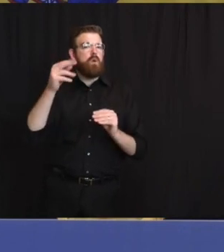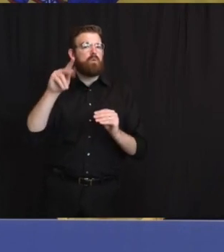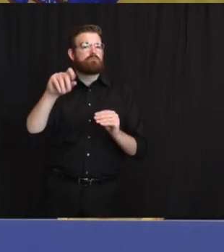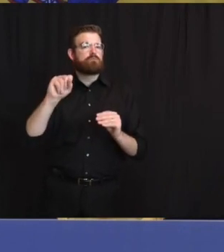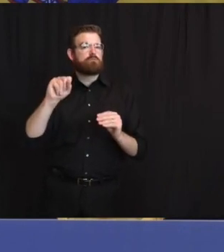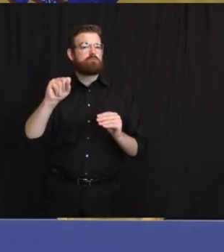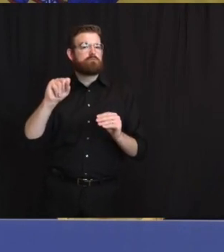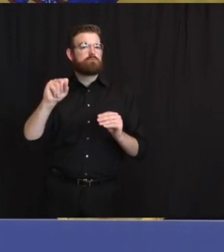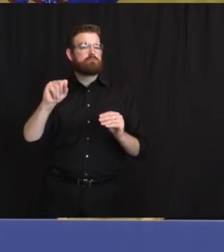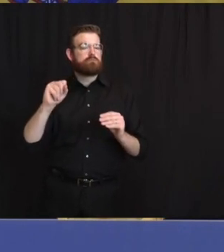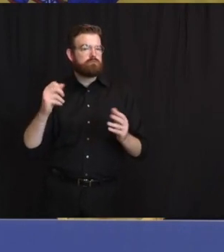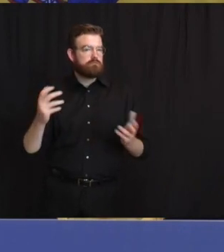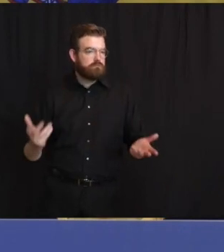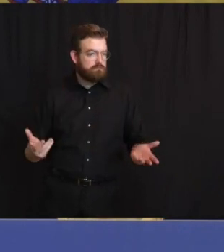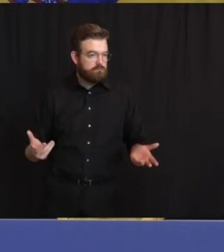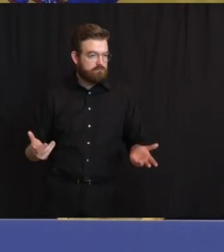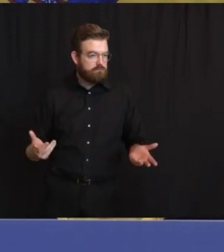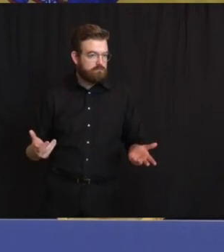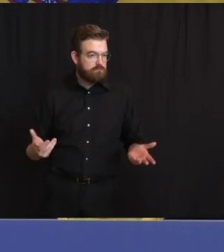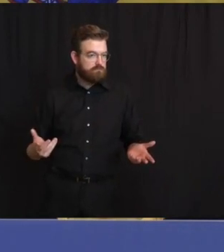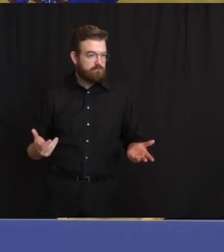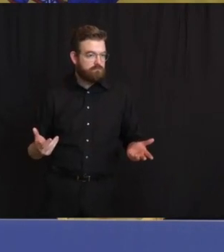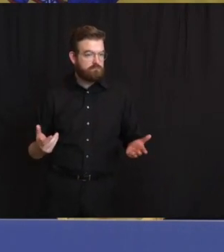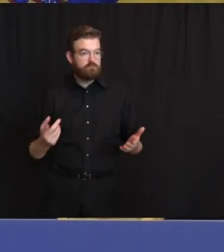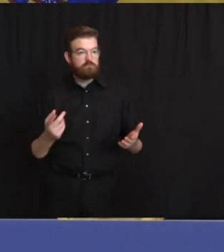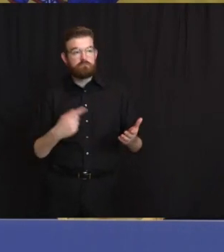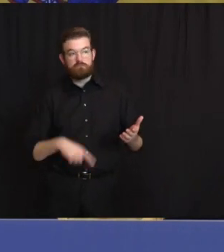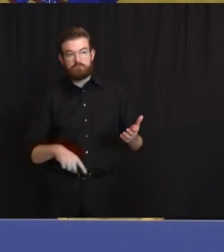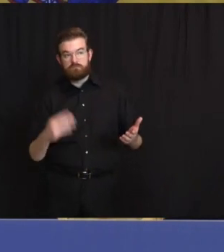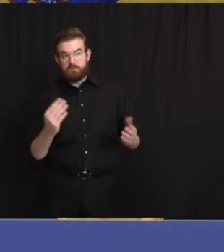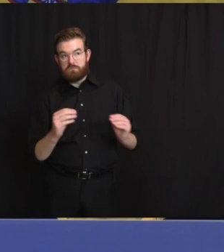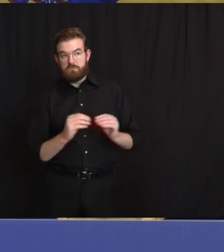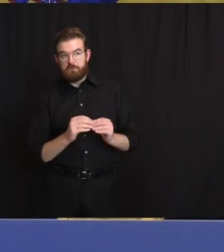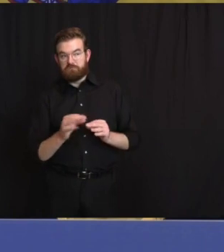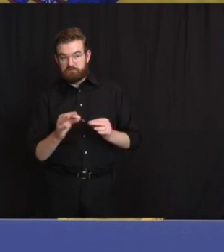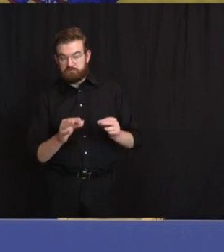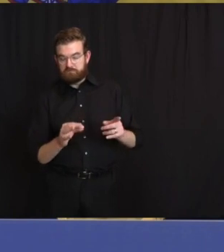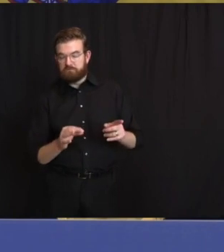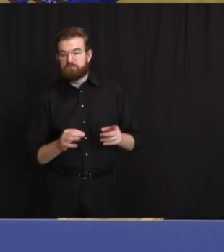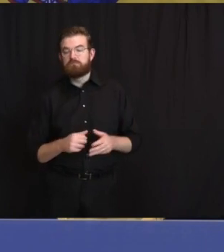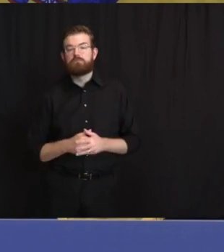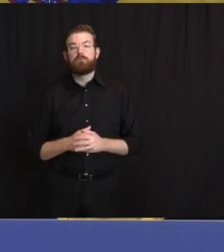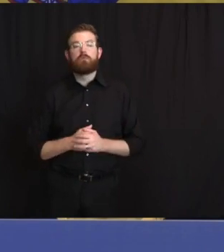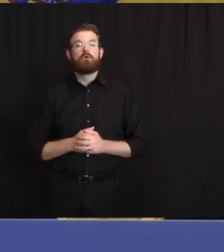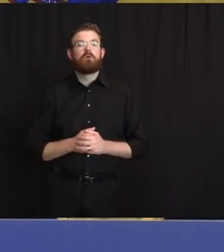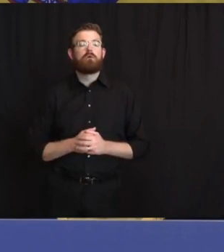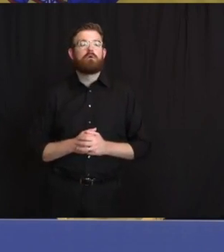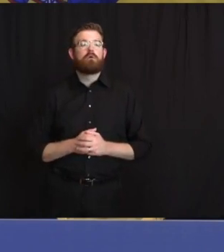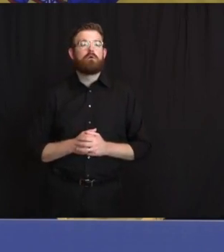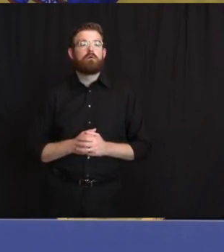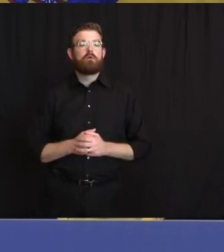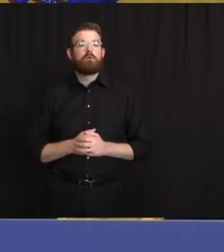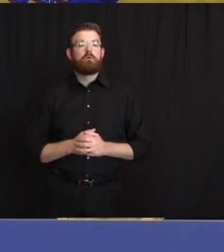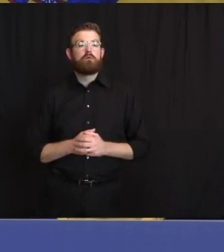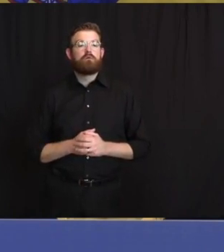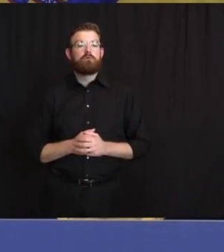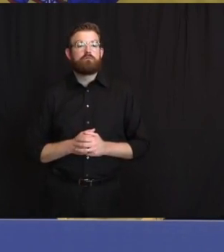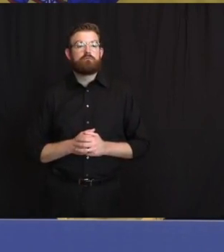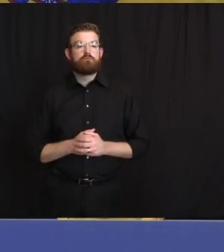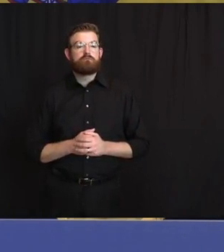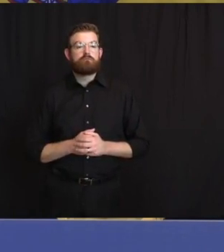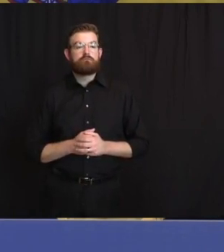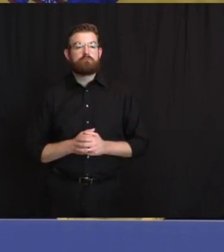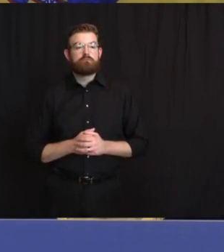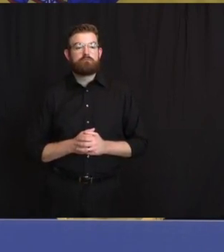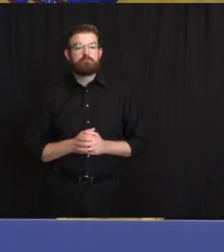I think on Monday, Matt, is that right? We're likely to go ahead and let that happen again. It's outdoors. The data that we